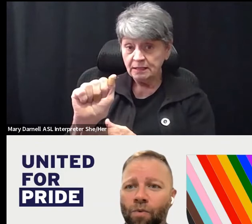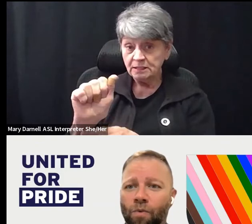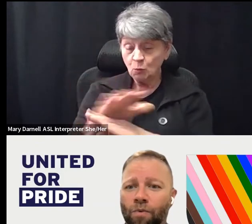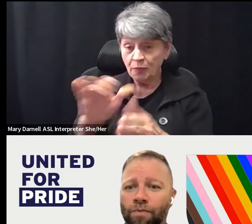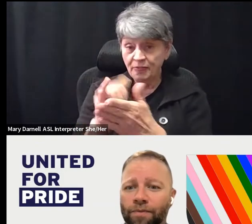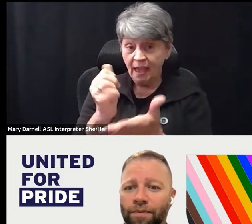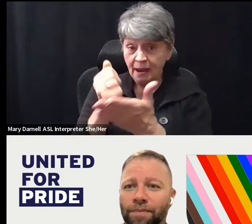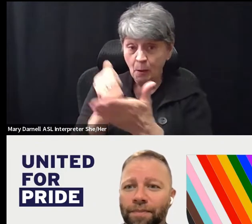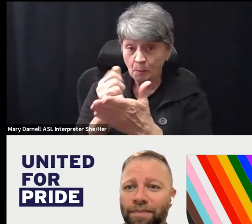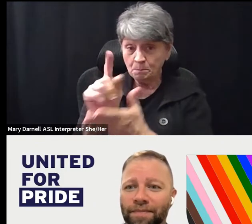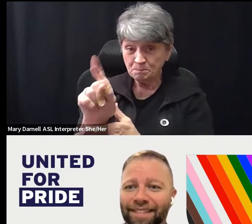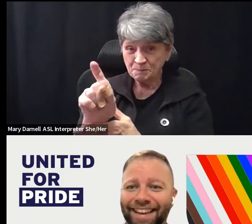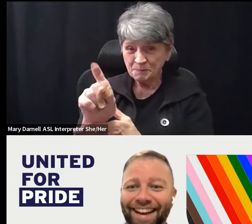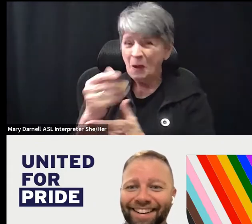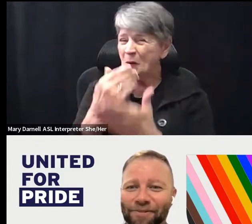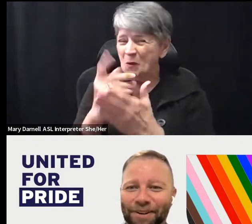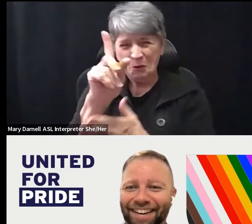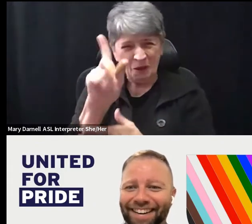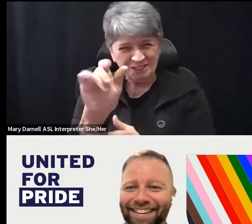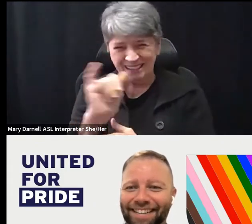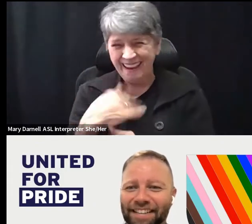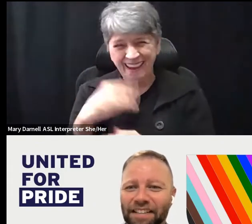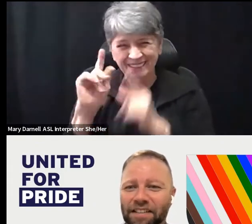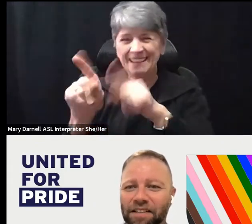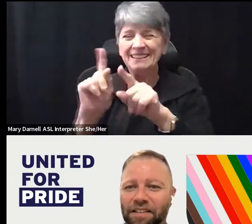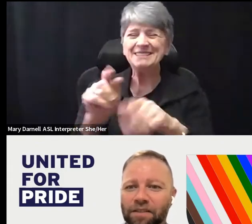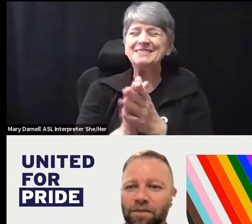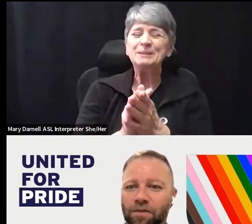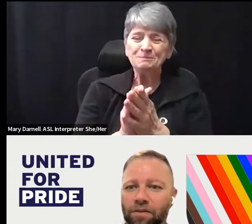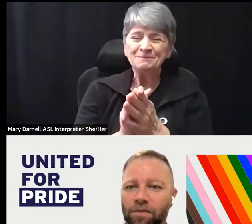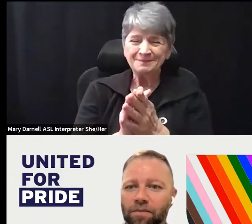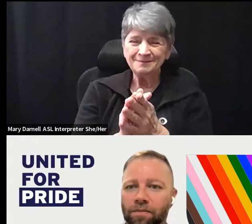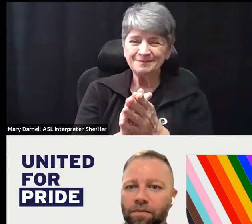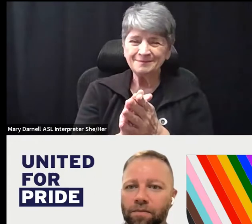Good question. I have an answer for that. Yeah, go for it. So